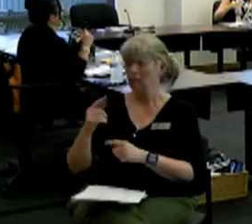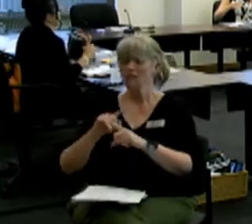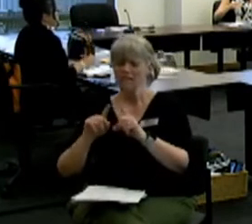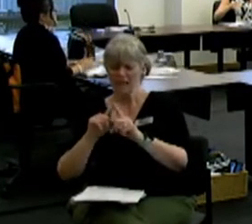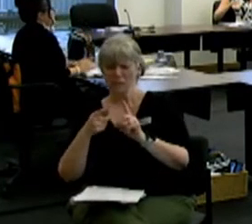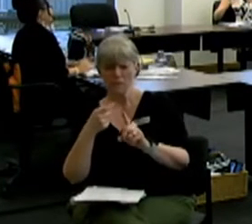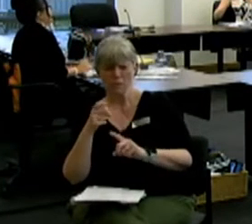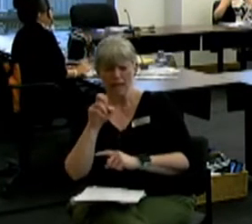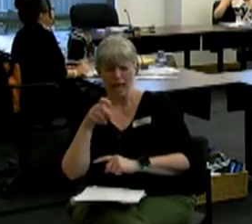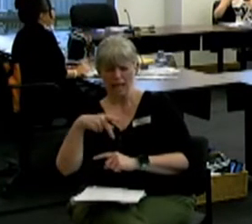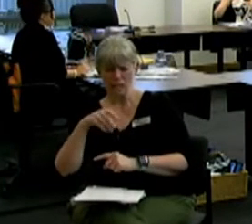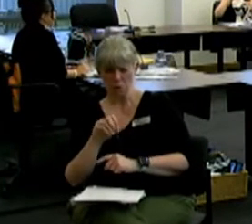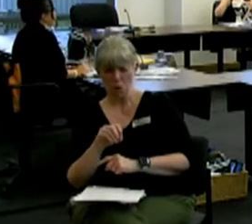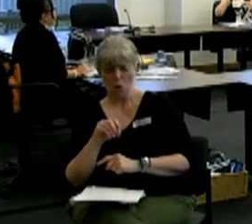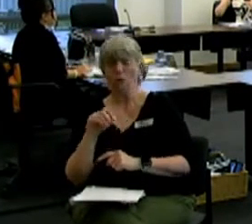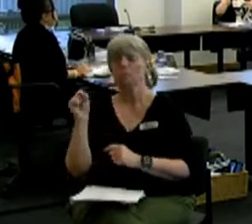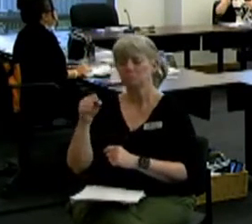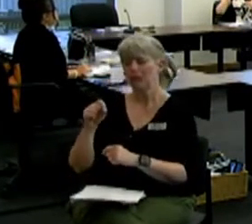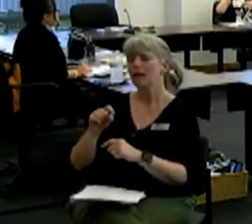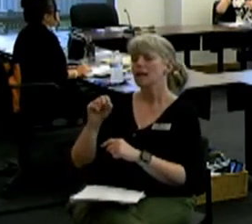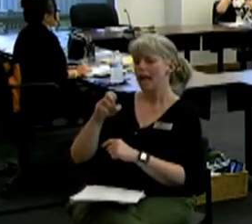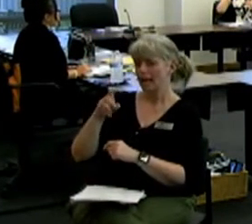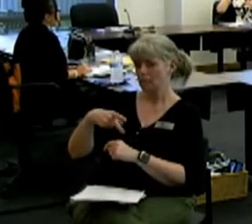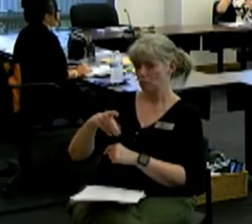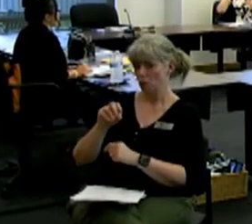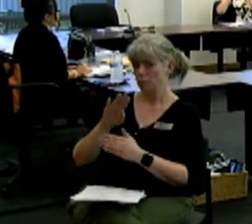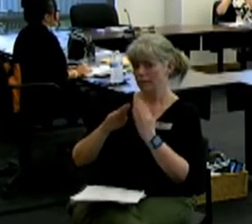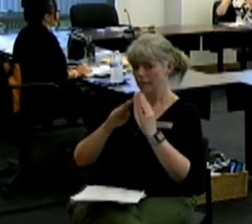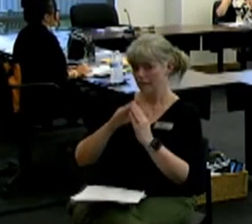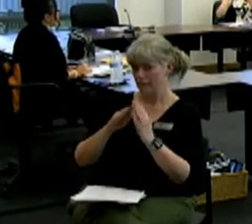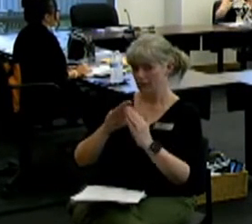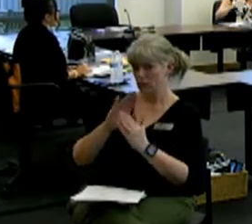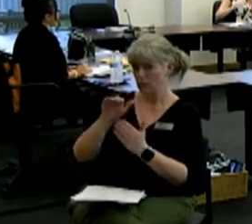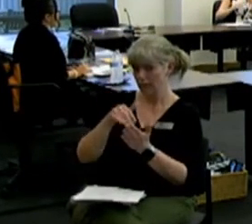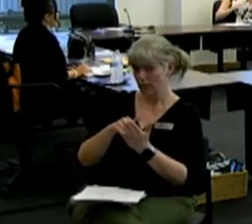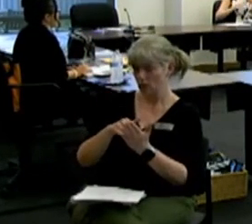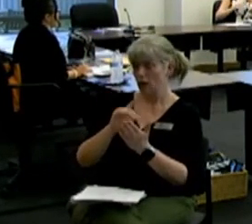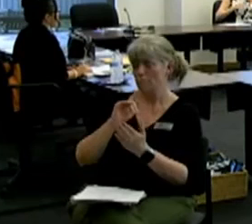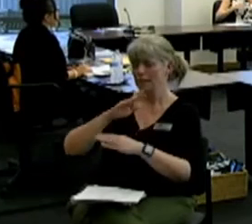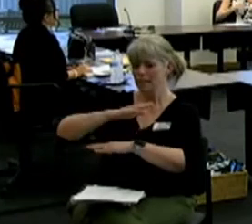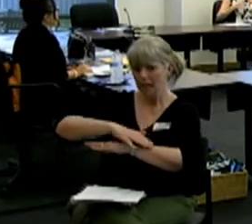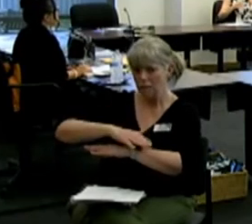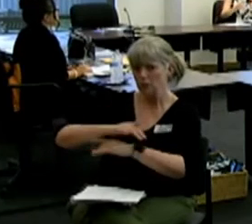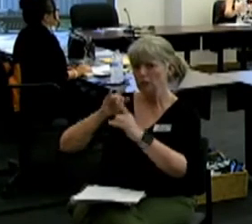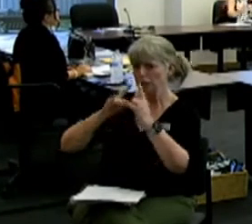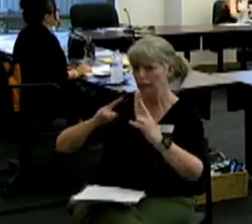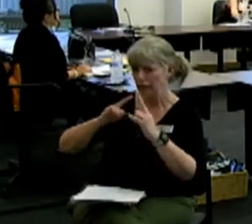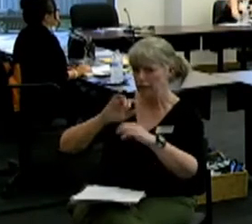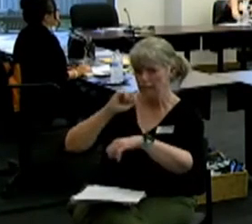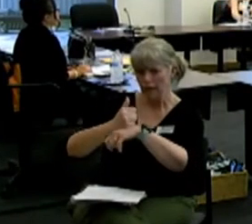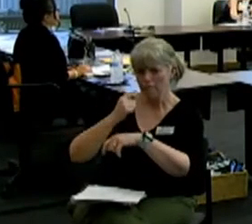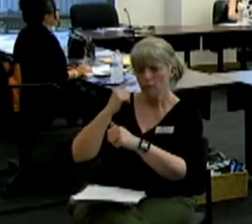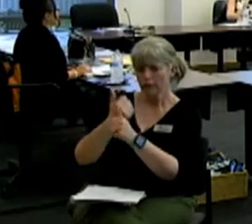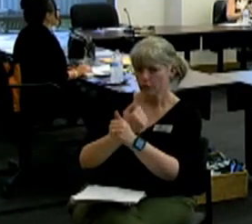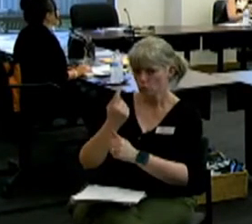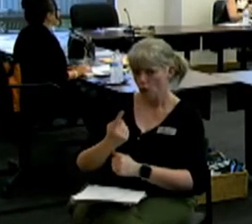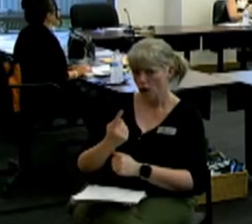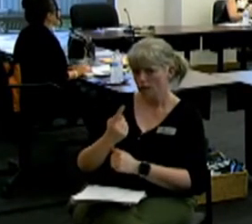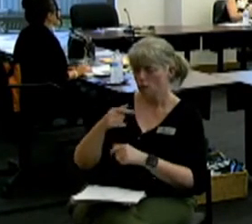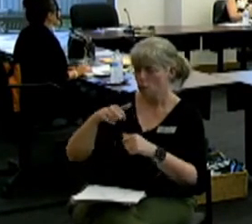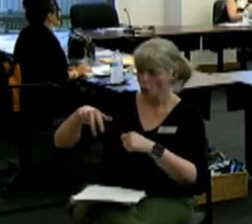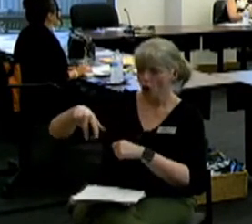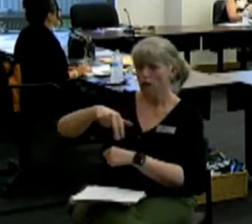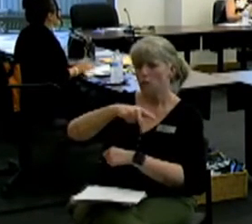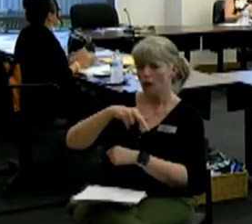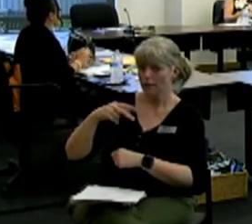Different from the expo. The expo will be in the community village center, and there will be tables and tents set up for each one to Right. walk